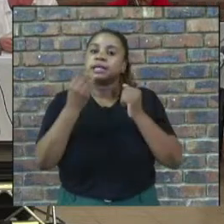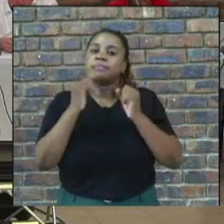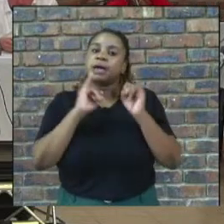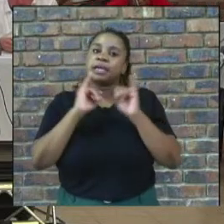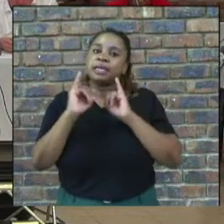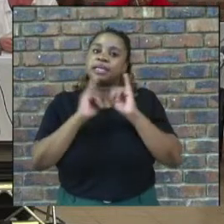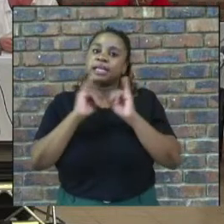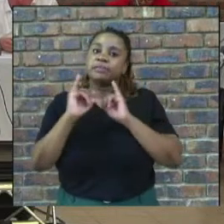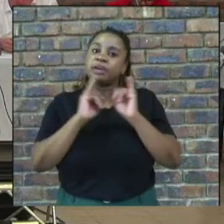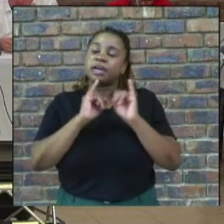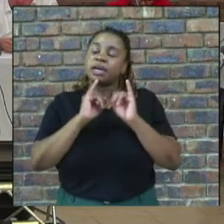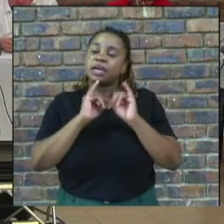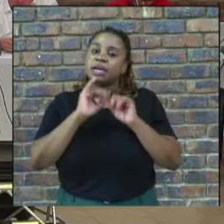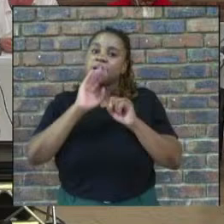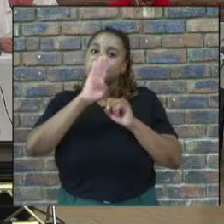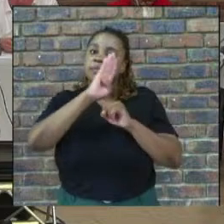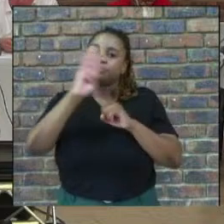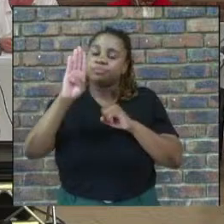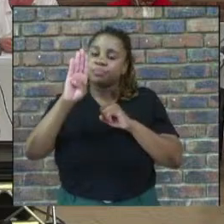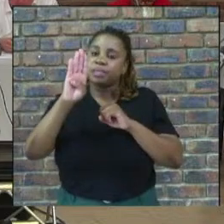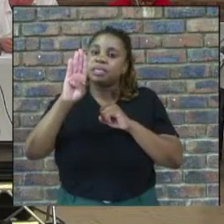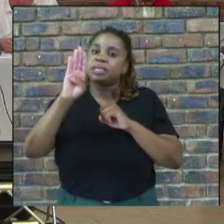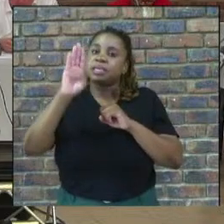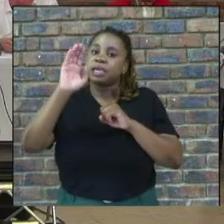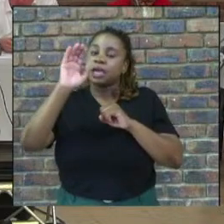Bales Bridge Office, Bales